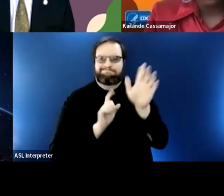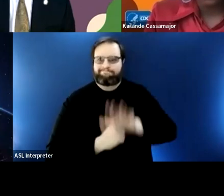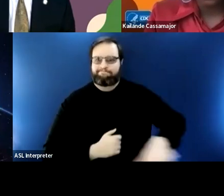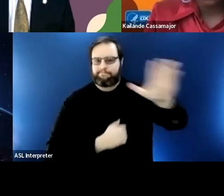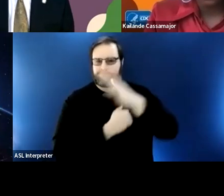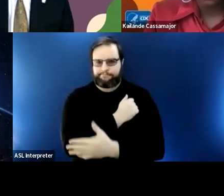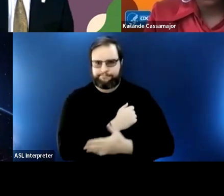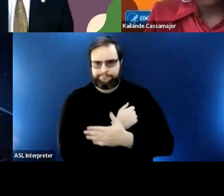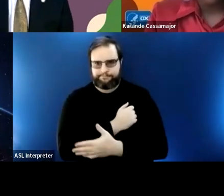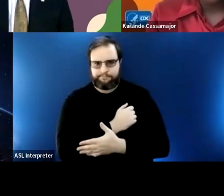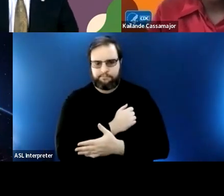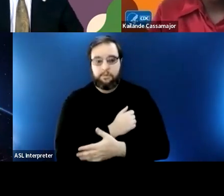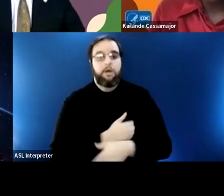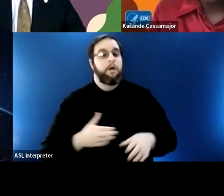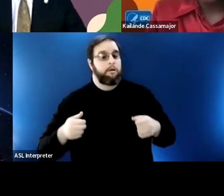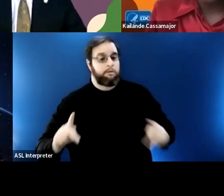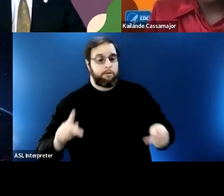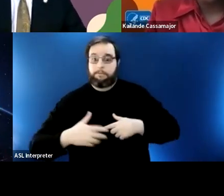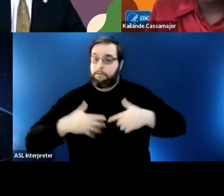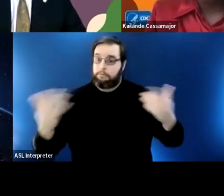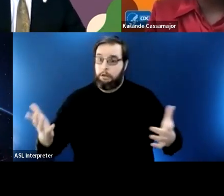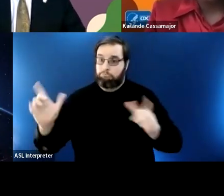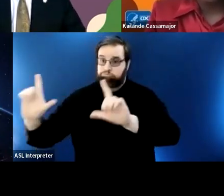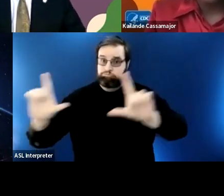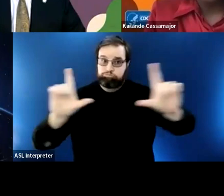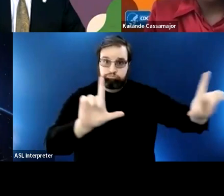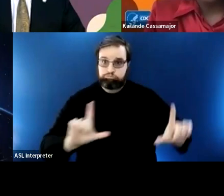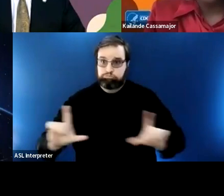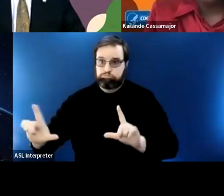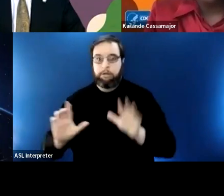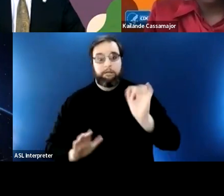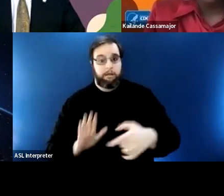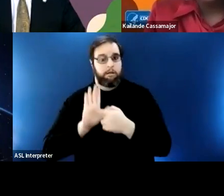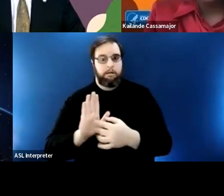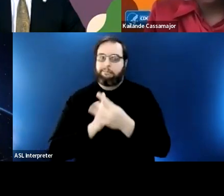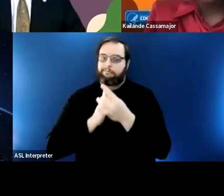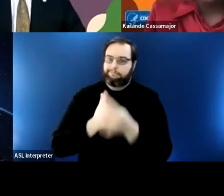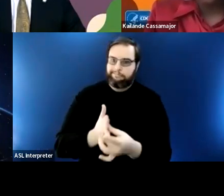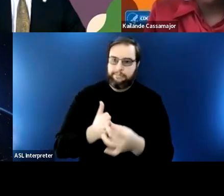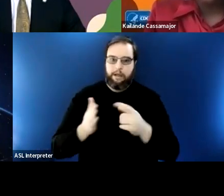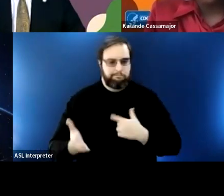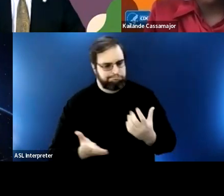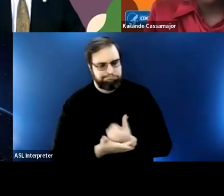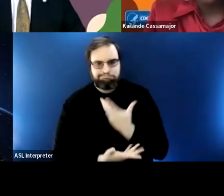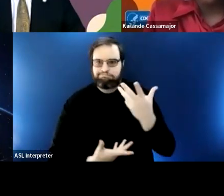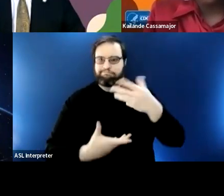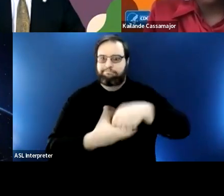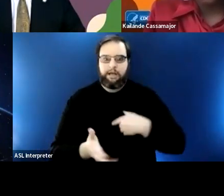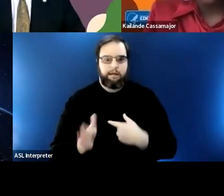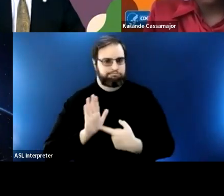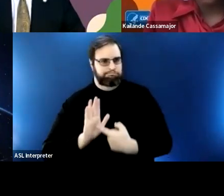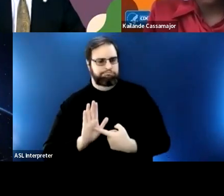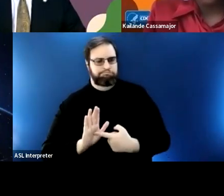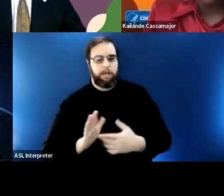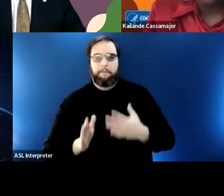Mm-hmm. Also, the opportunity simply to be on here is an example of the leadership I was able to be a part of. I'm representing